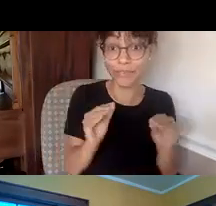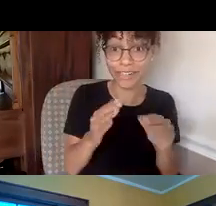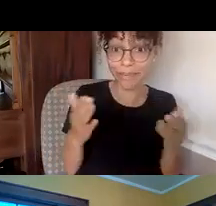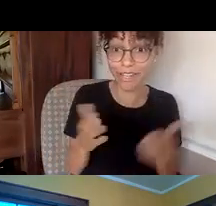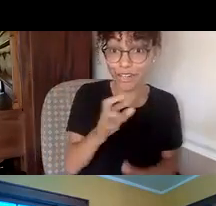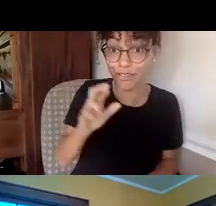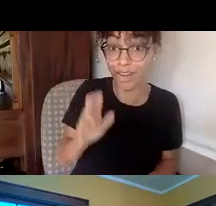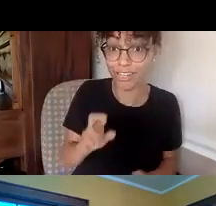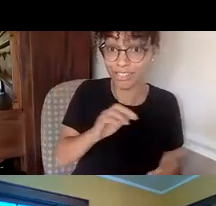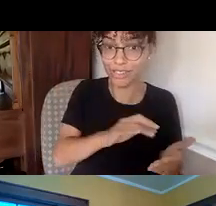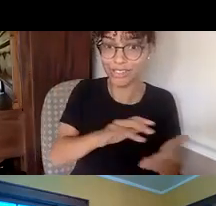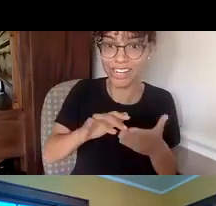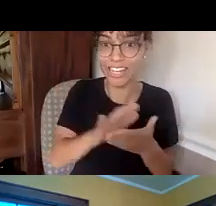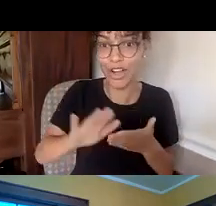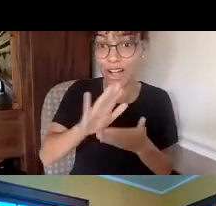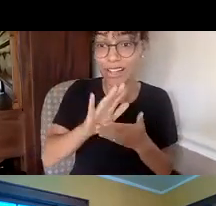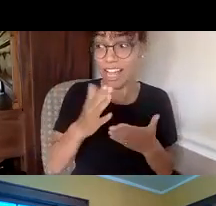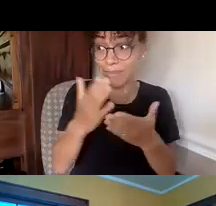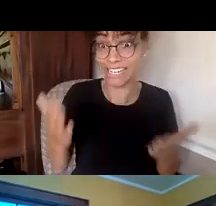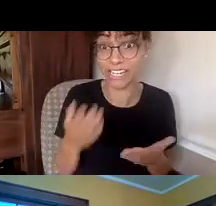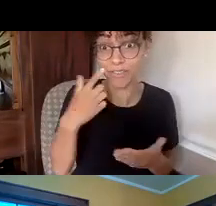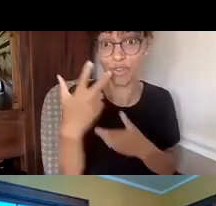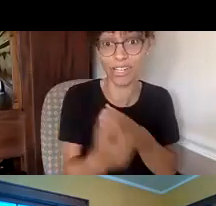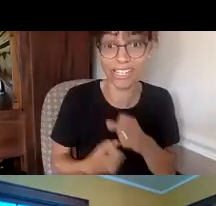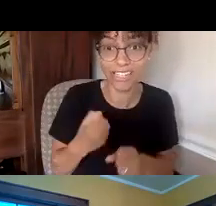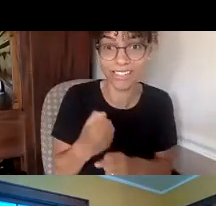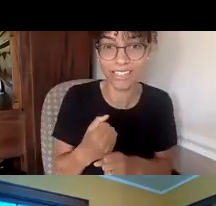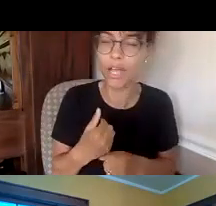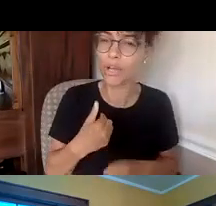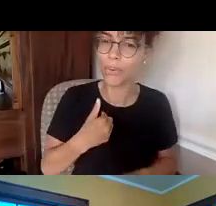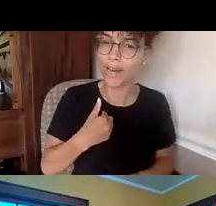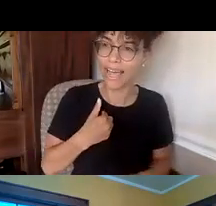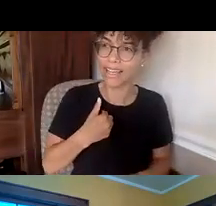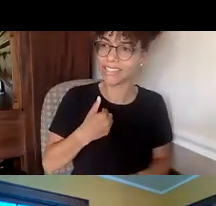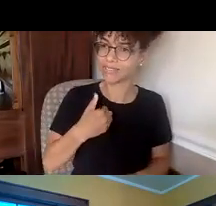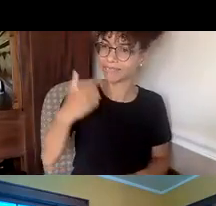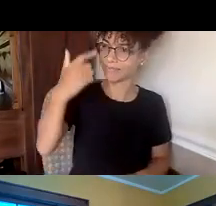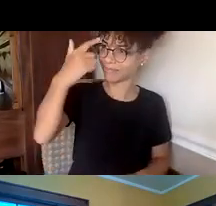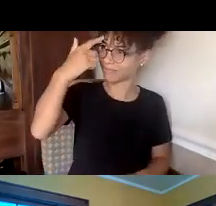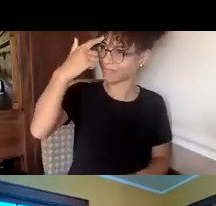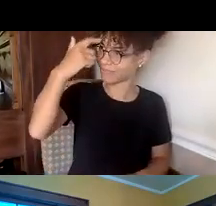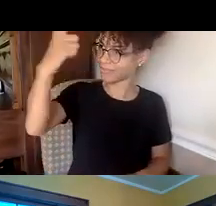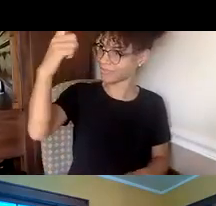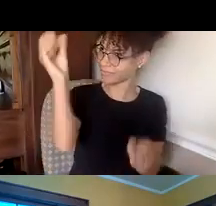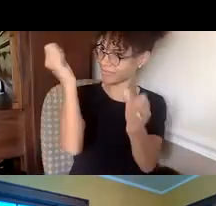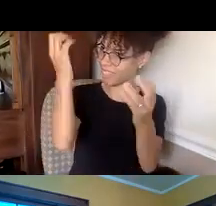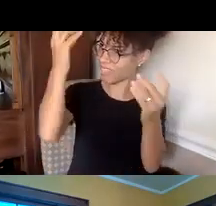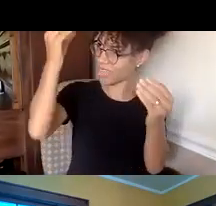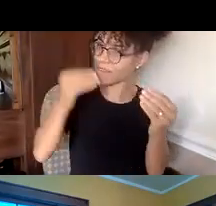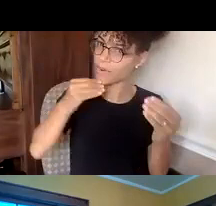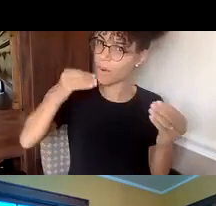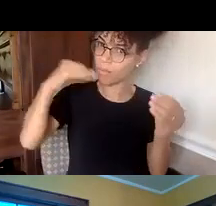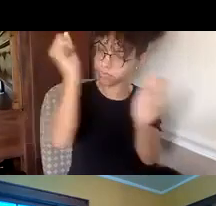study college, and I've been here for 3 years. So when I think of a home, I always think